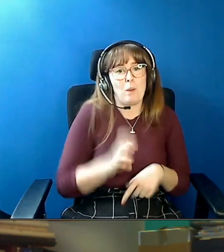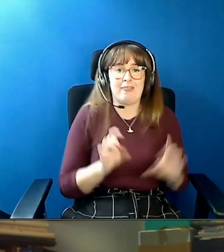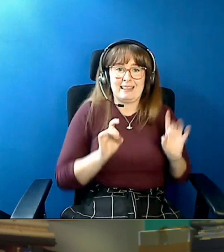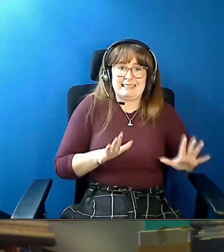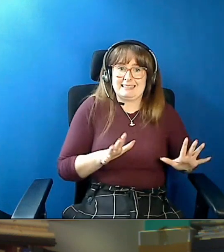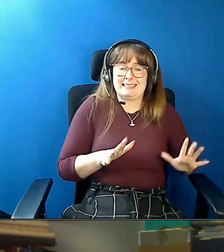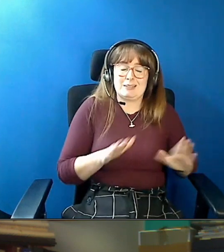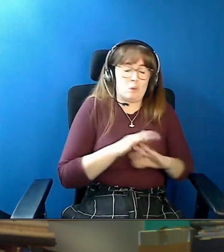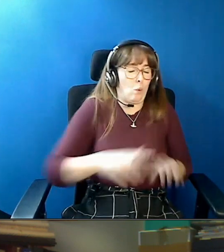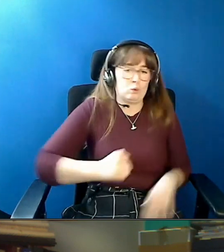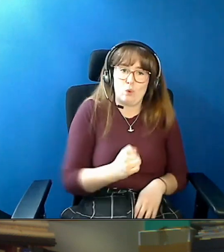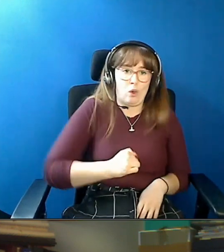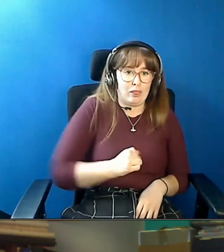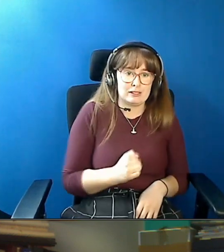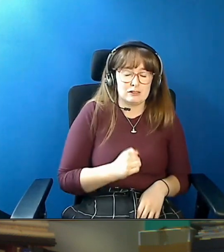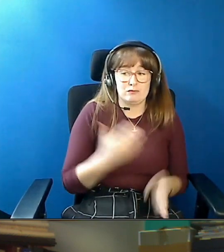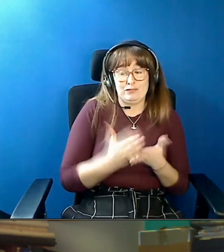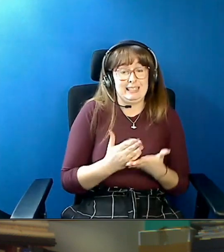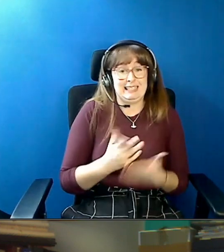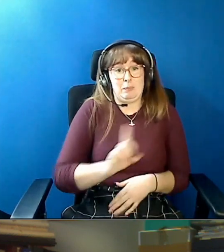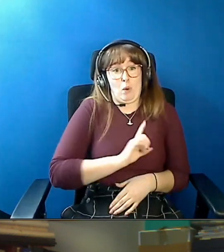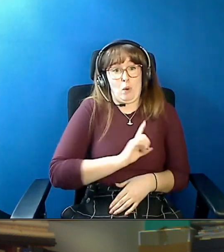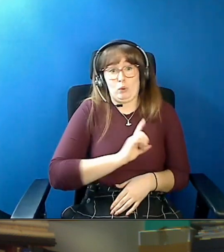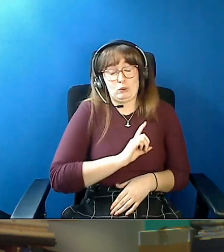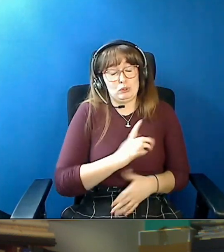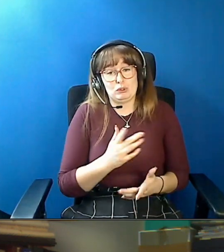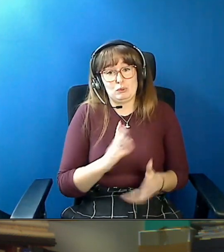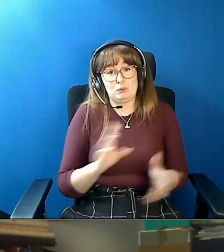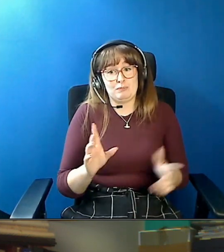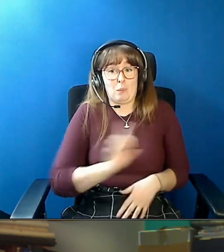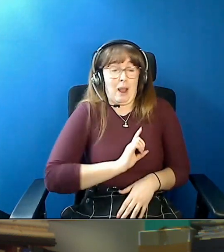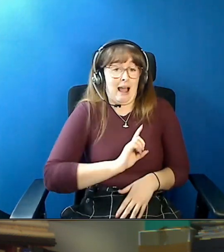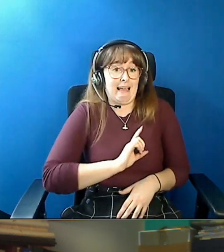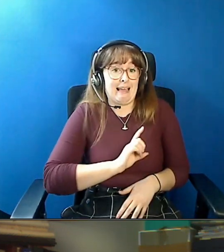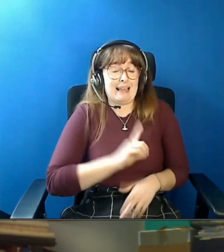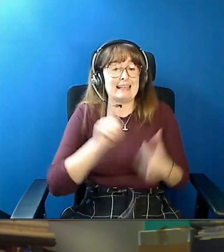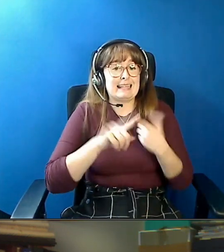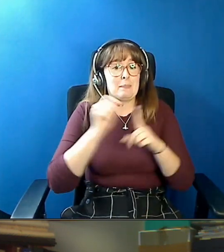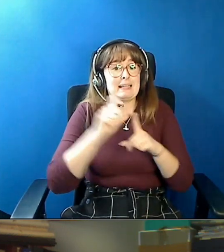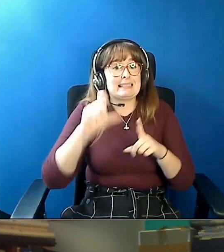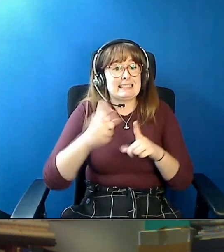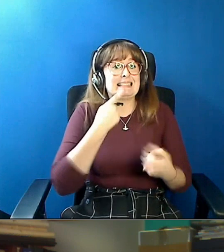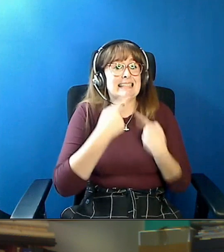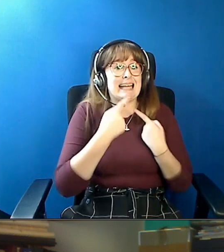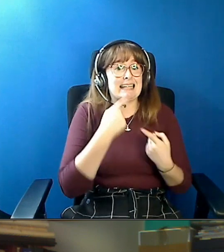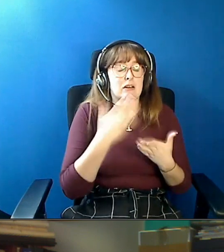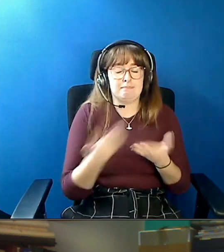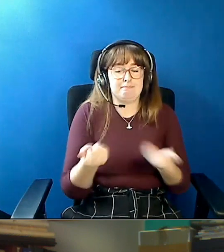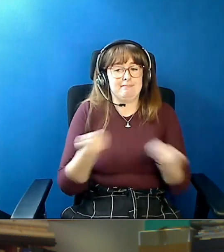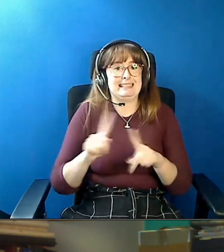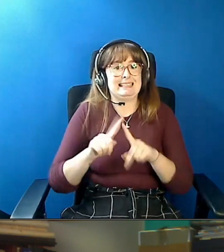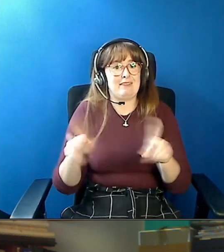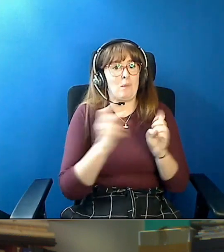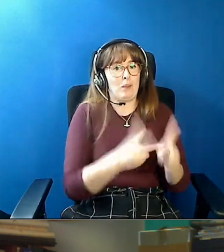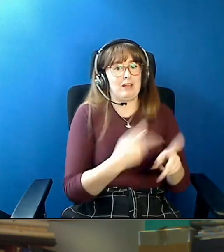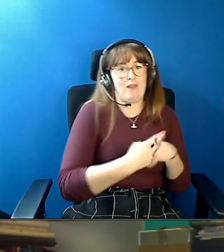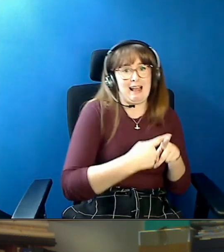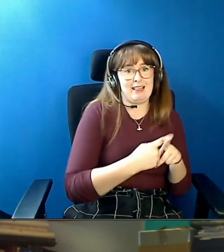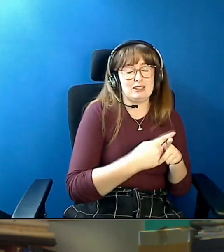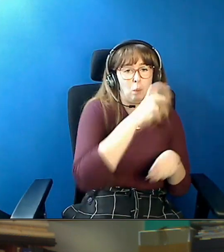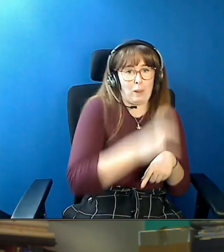that's largely because of the fact that EPC data is kind of managed differently between England and Wales and